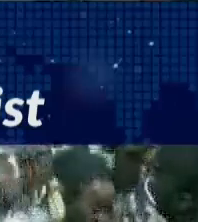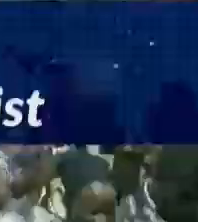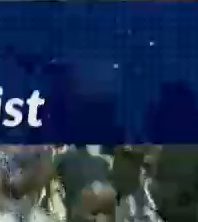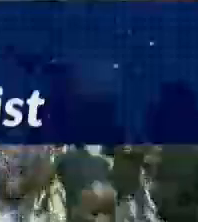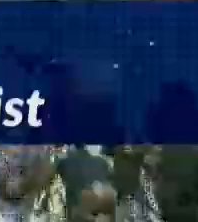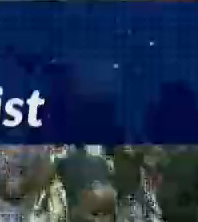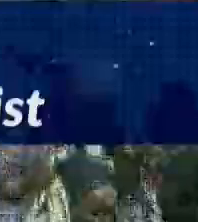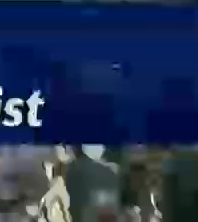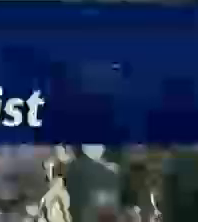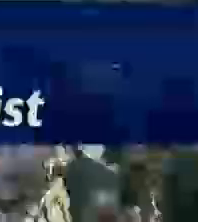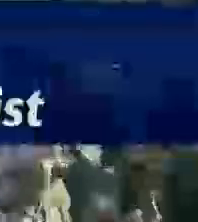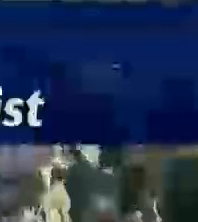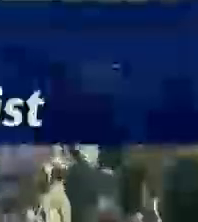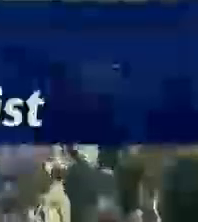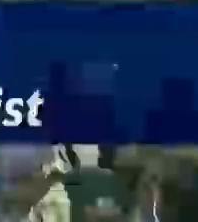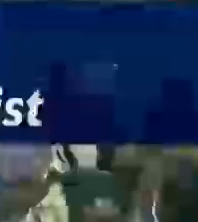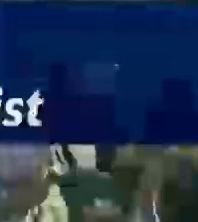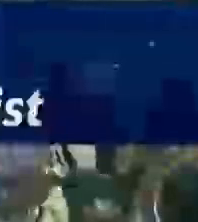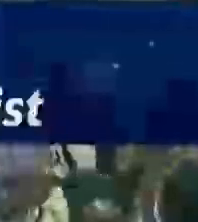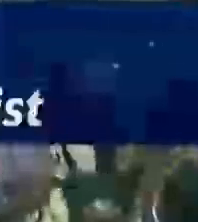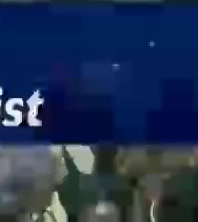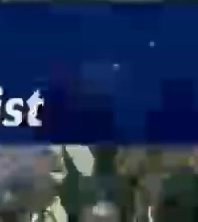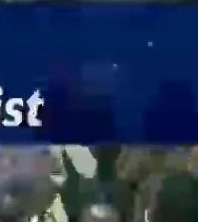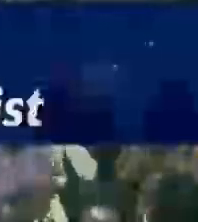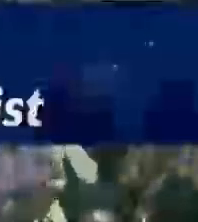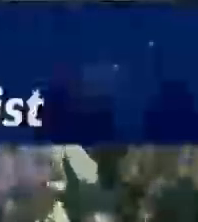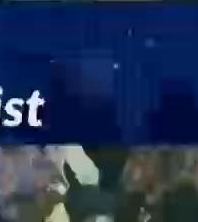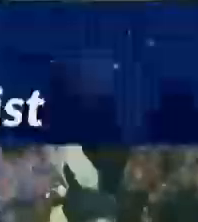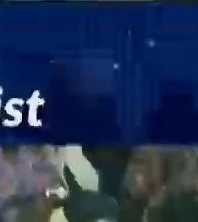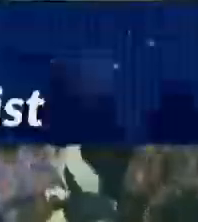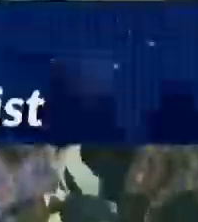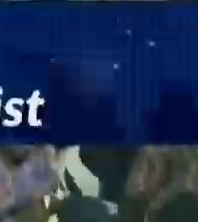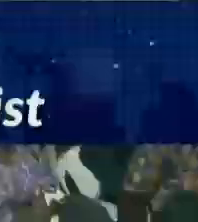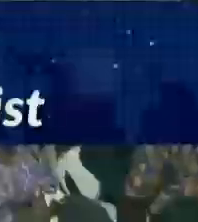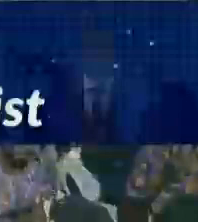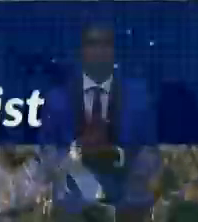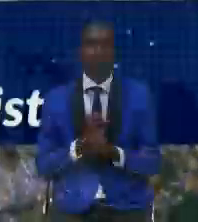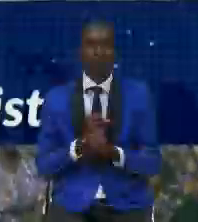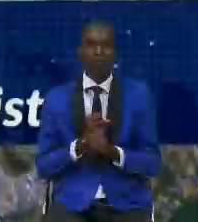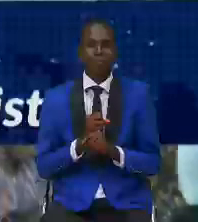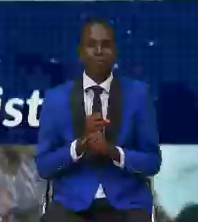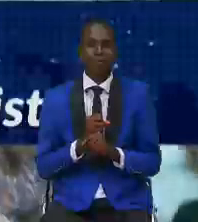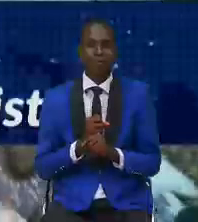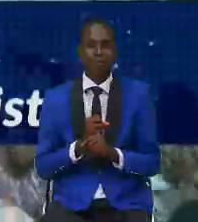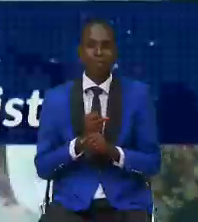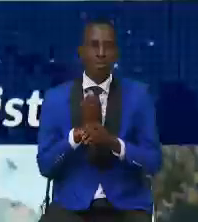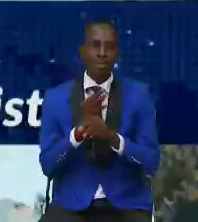everyone. Divine solution prayer, divine solution ministration, you will receive.